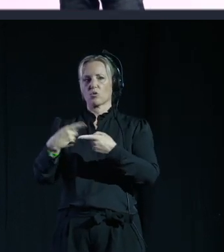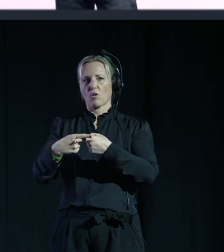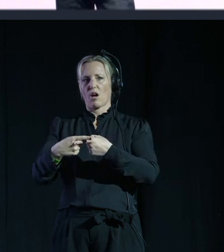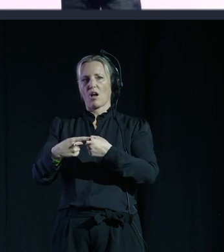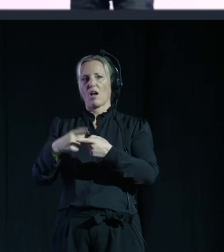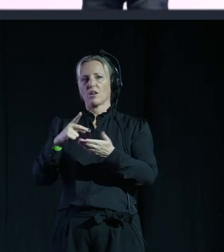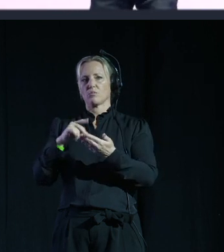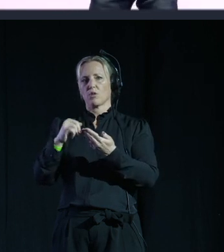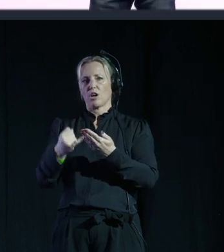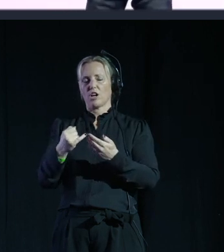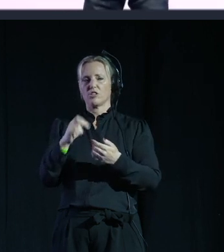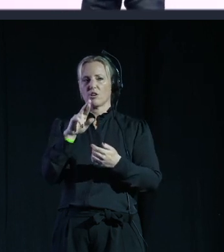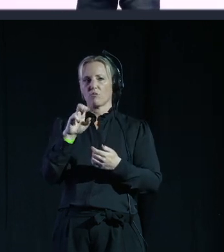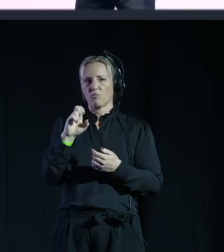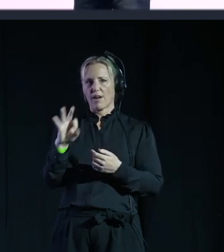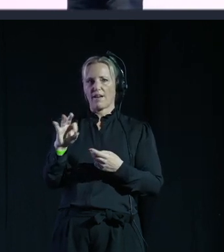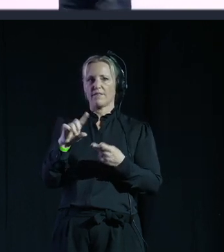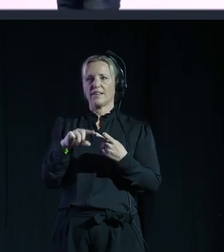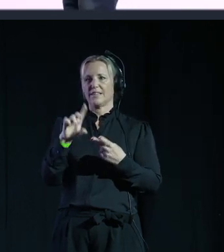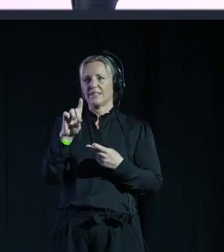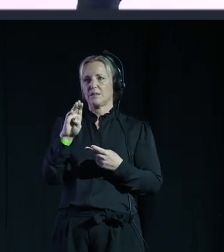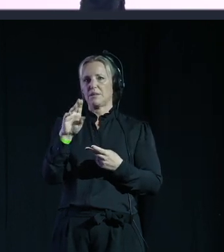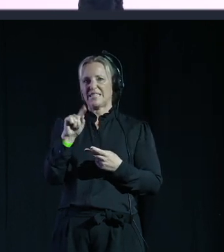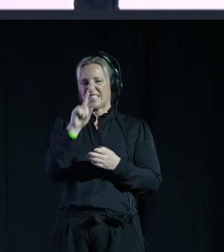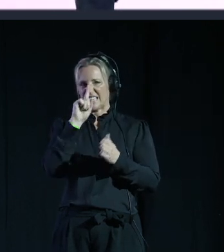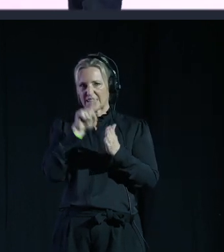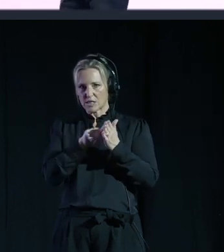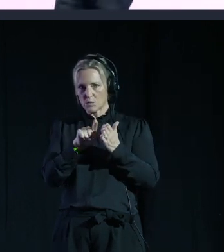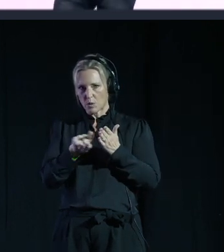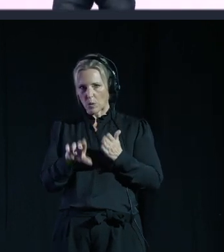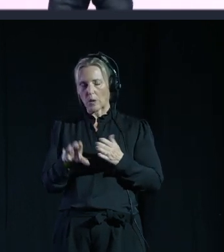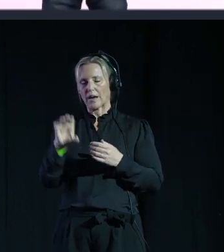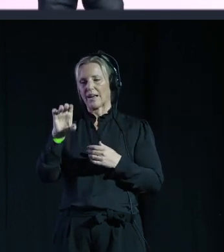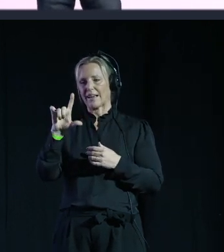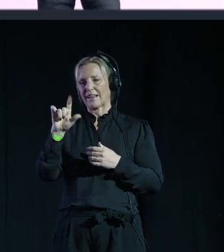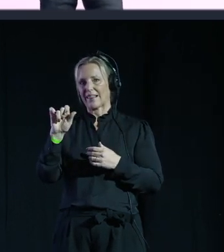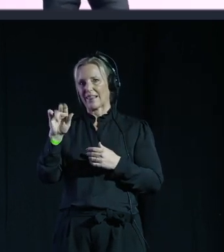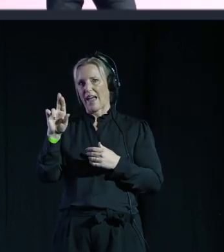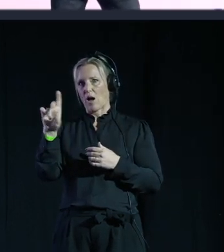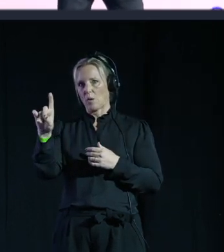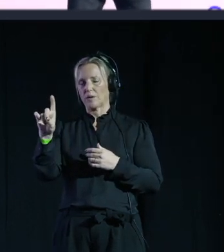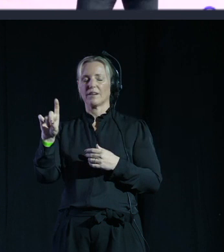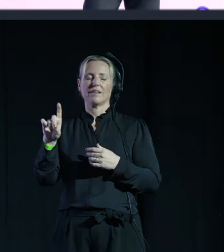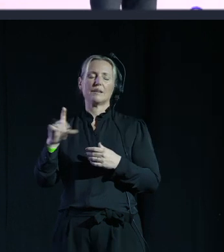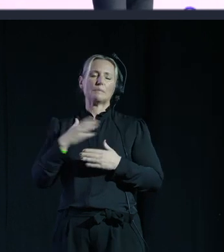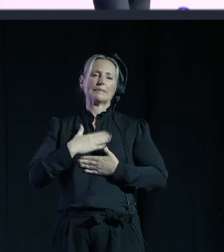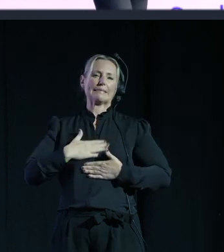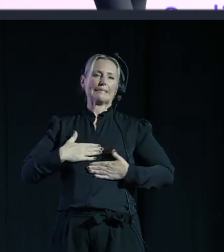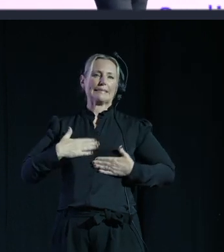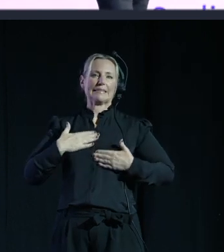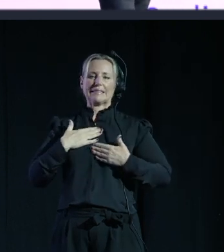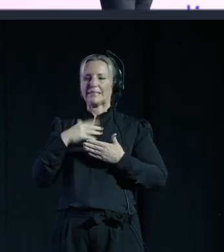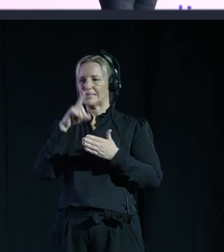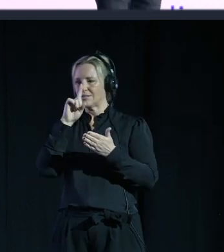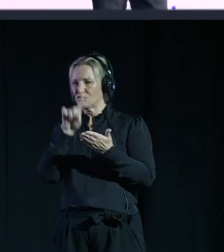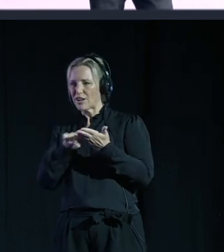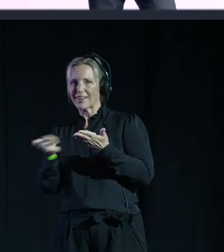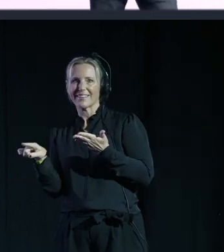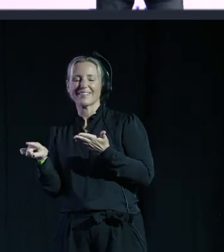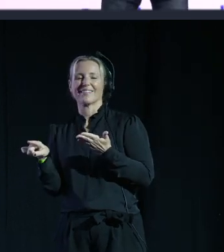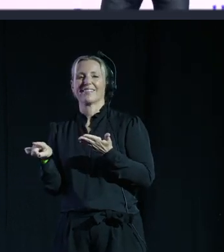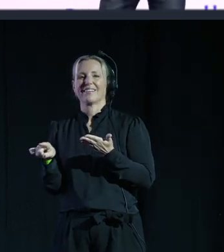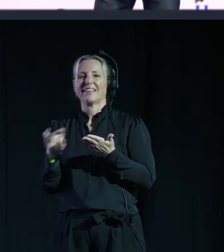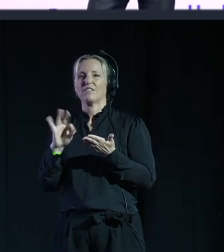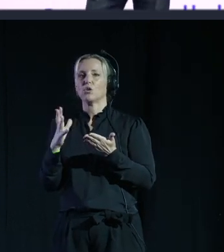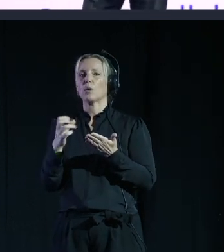DBT Explorer, the Cloud CLI, all these things are available. Please, please come check them out. If you want to see more exciting demos